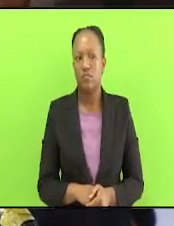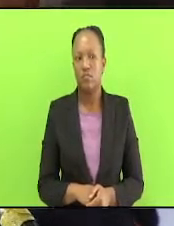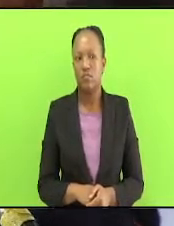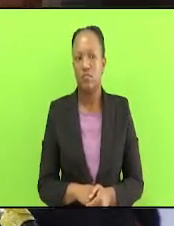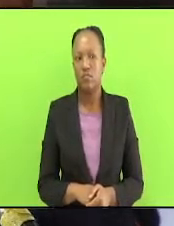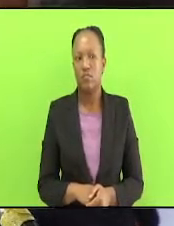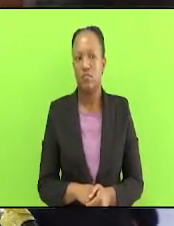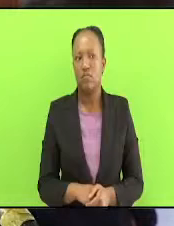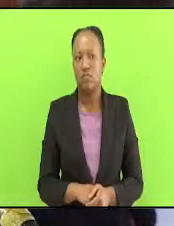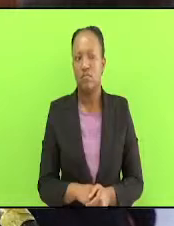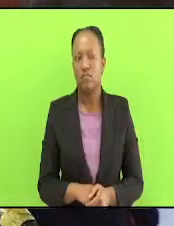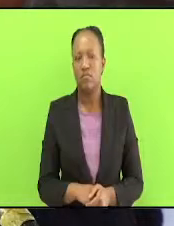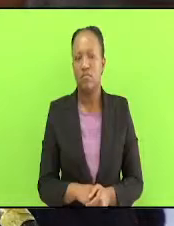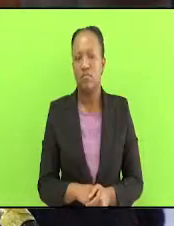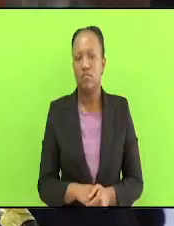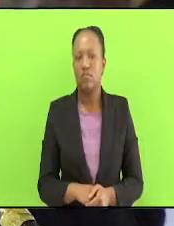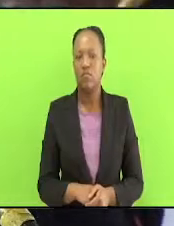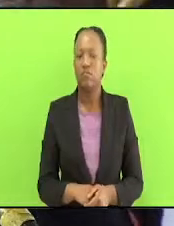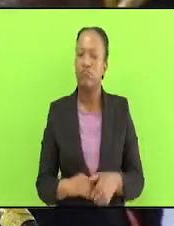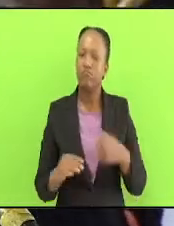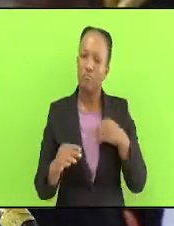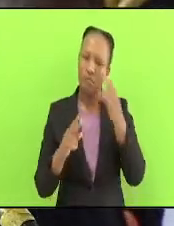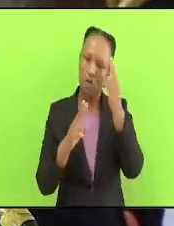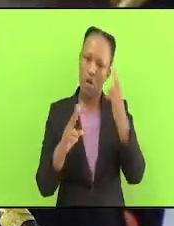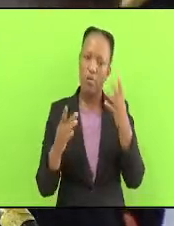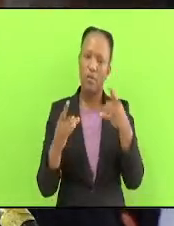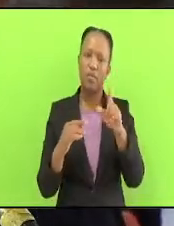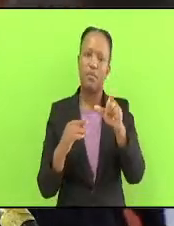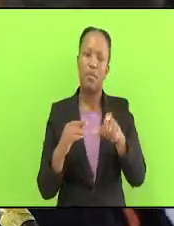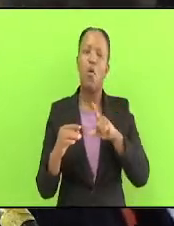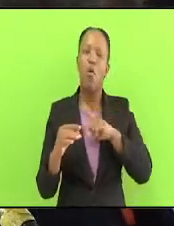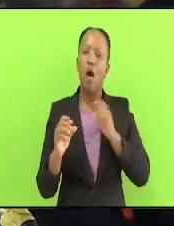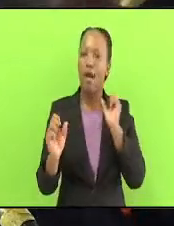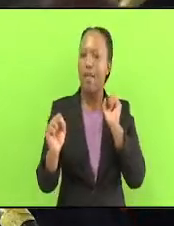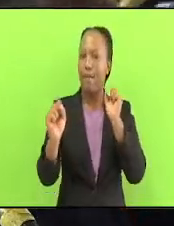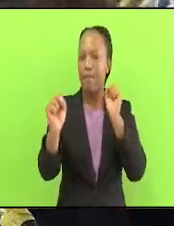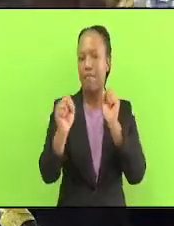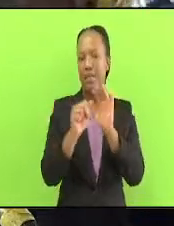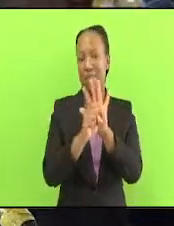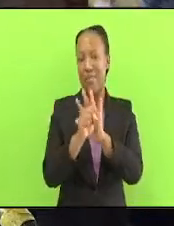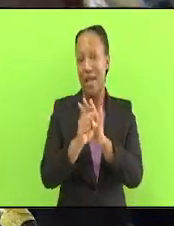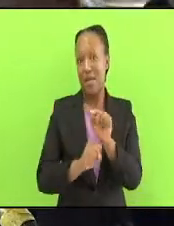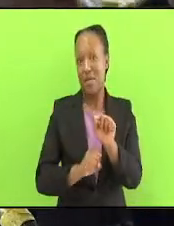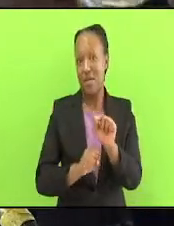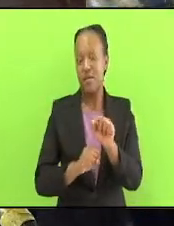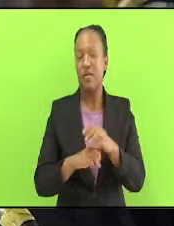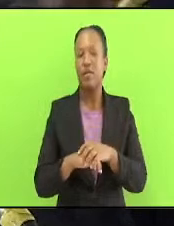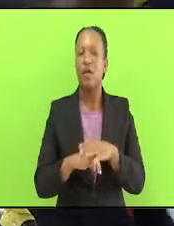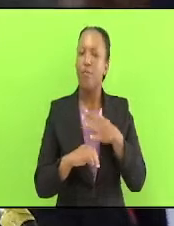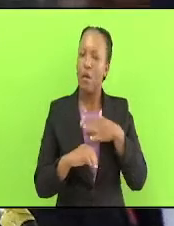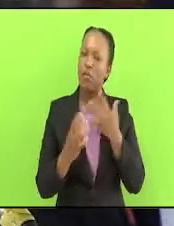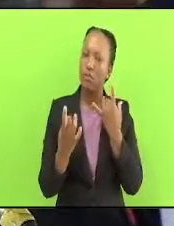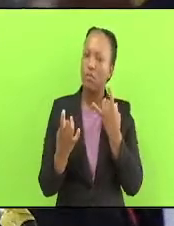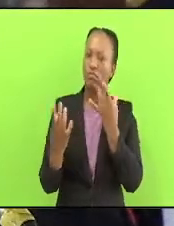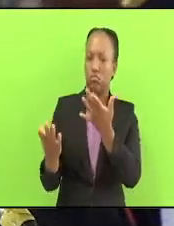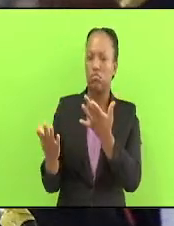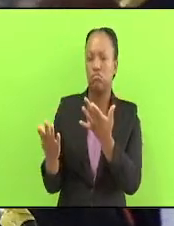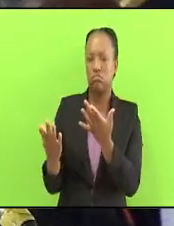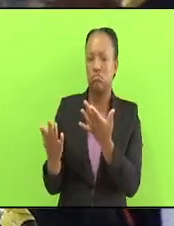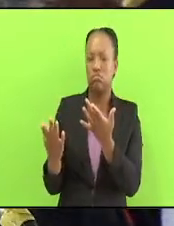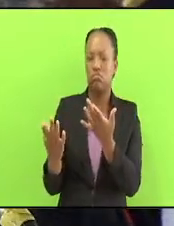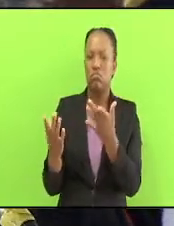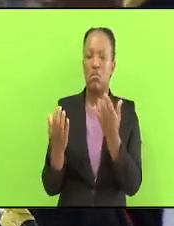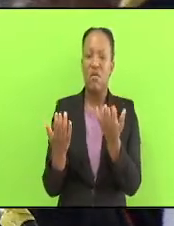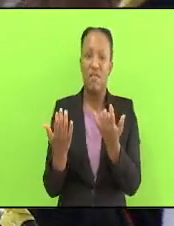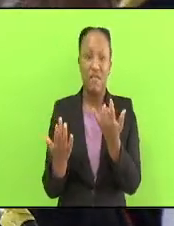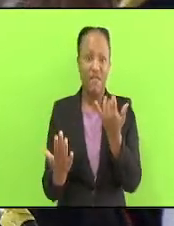died. Honorable Chairman, the reason I gave you this background is to just bring it to your attention that the